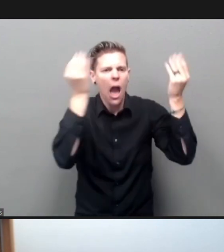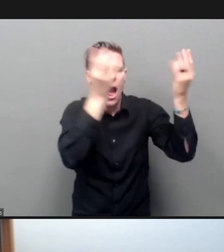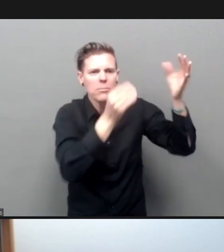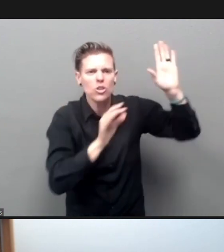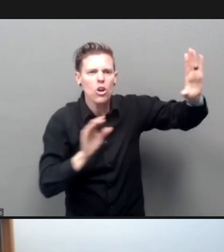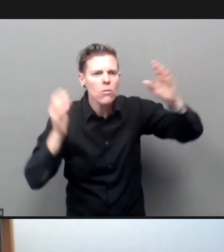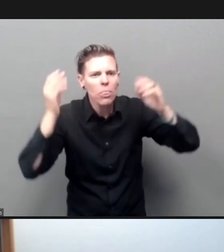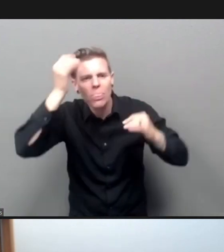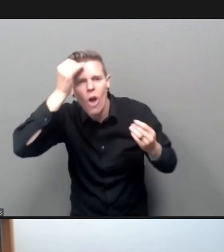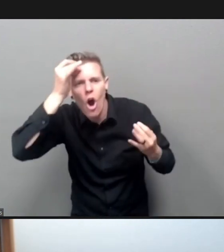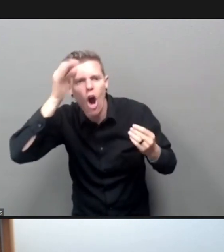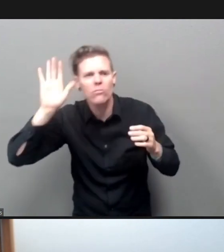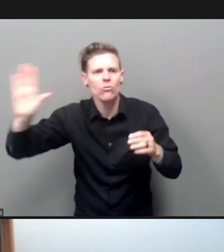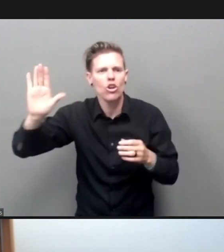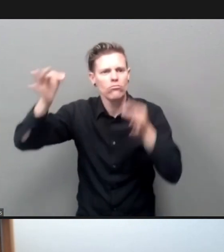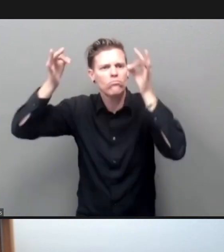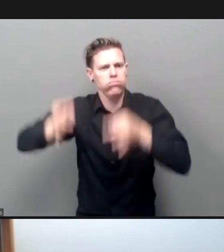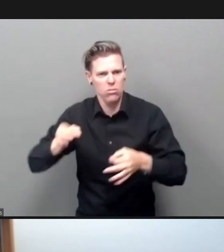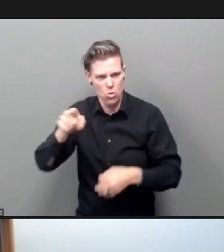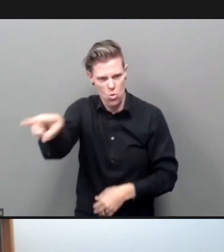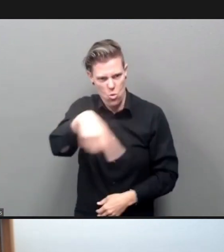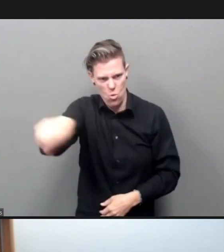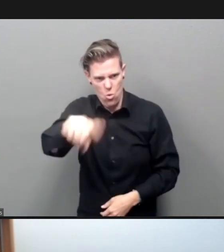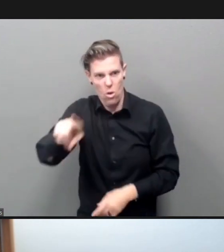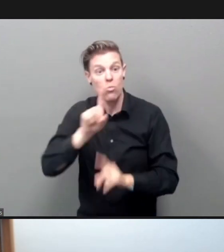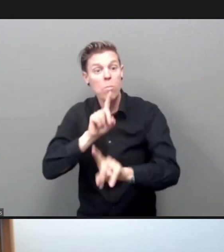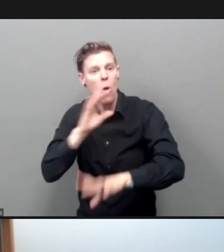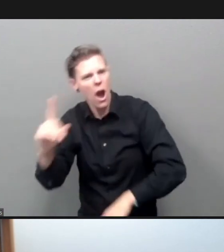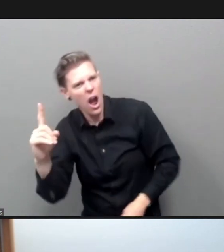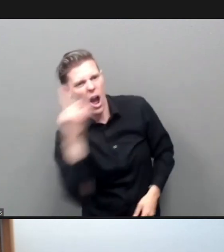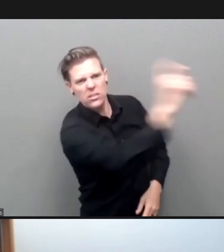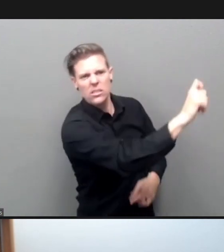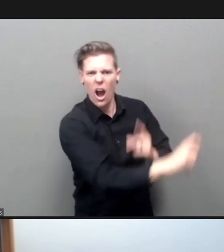the individual delivery systems